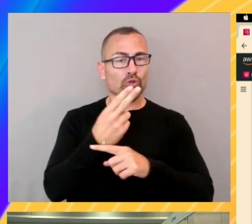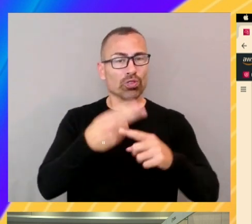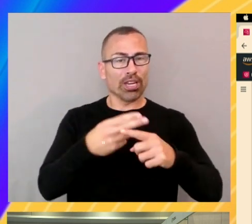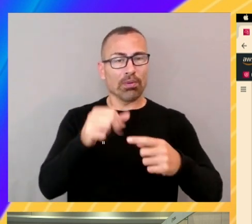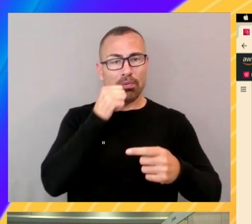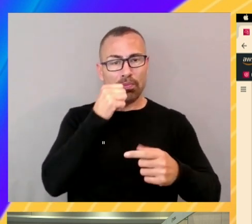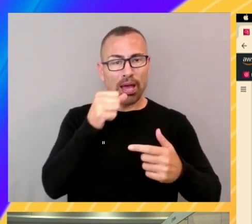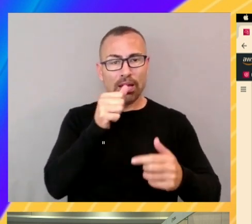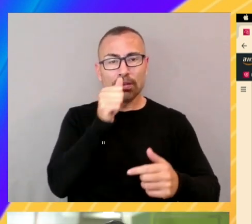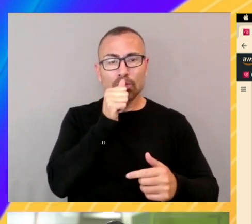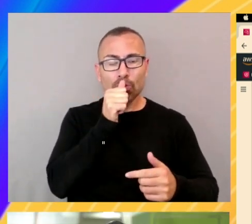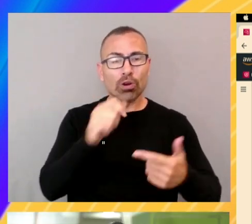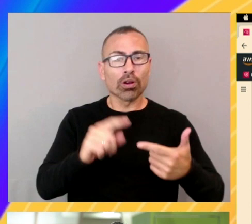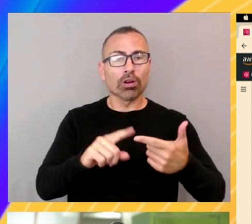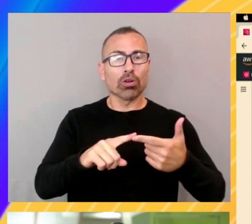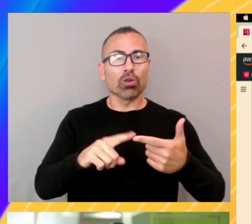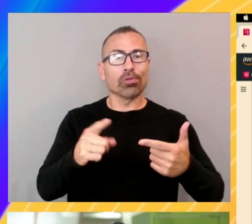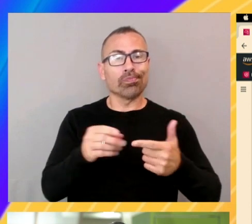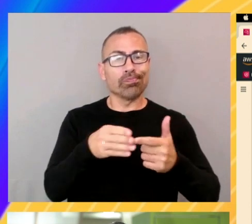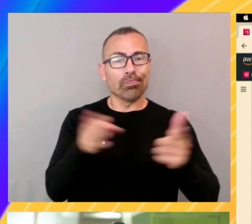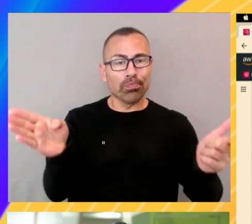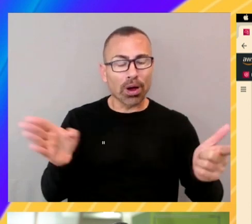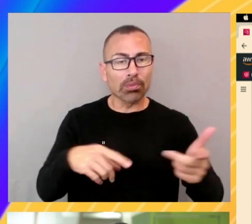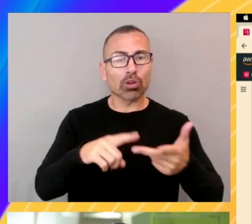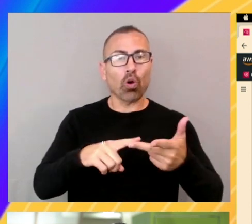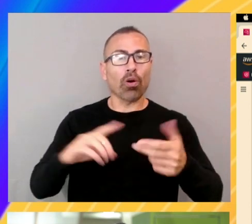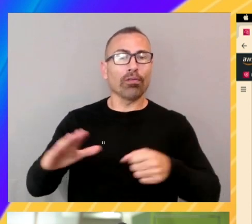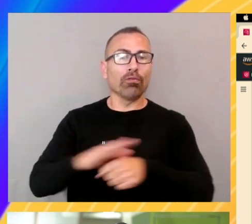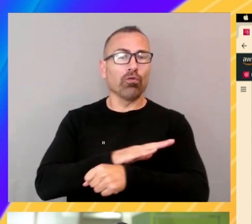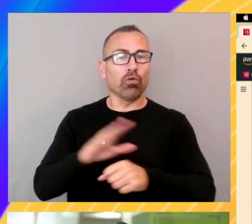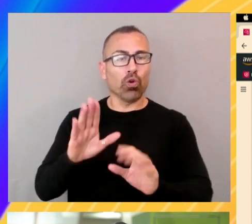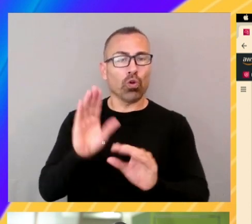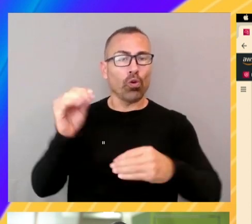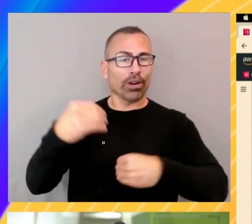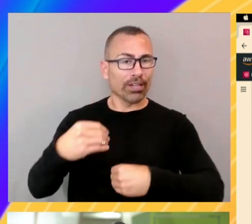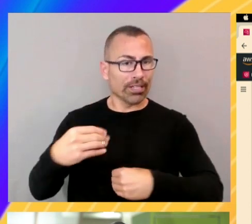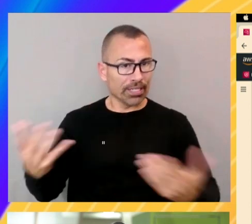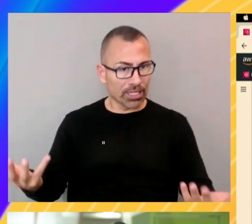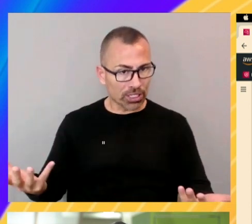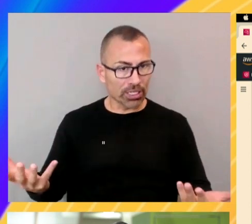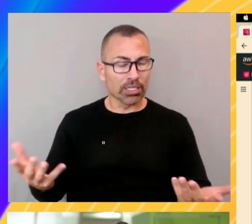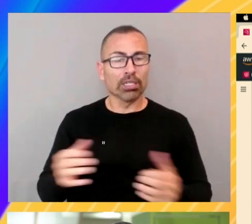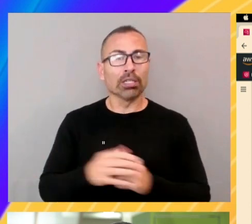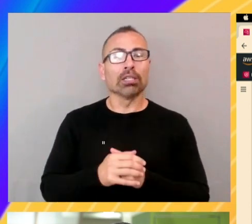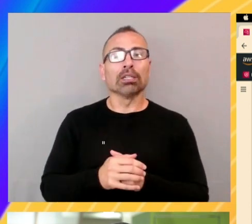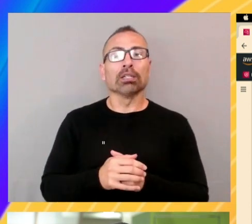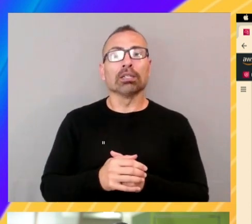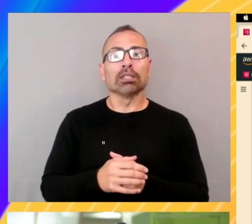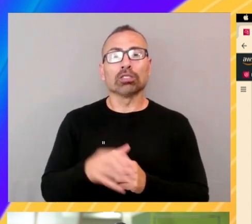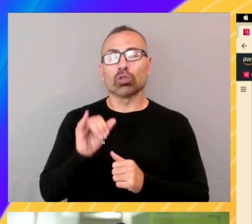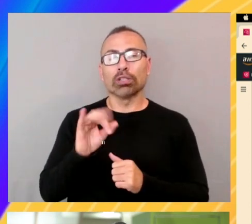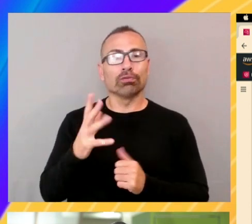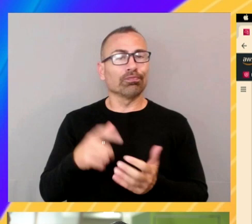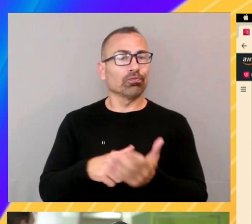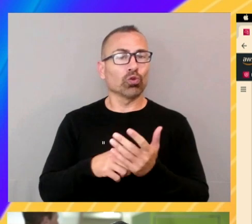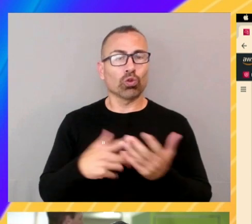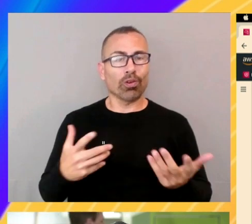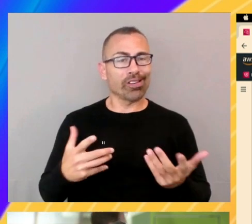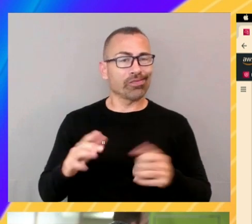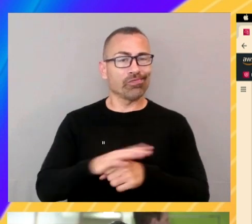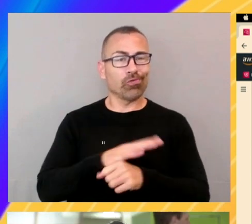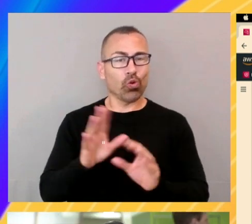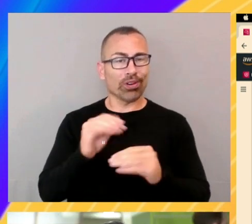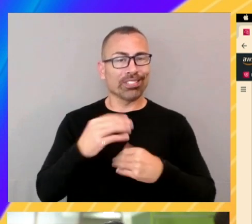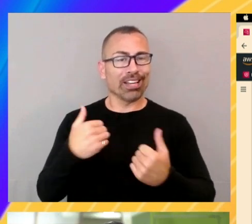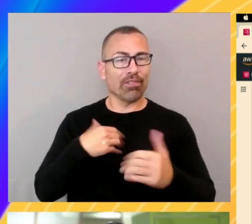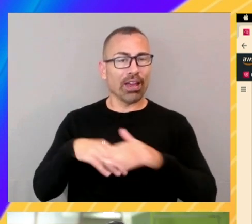entire organization, you're using some SSO solution, and you want to have your entire organization have access to dashboards, then you have the option